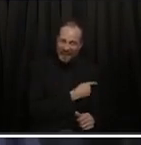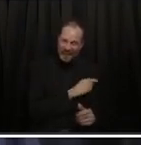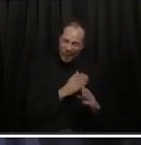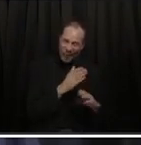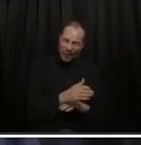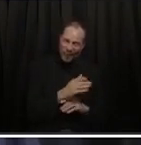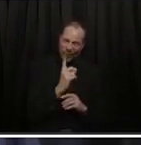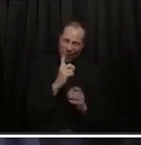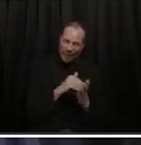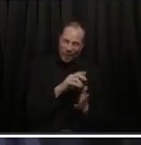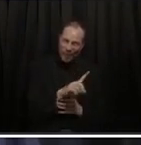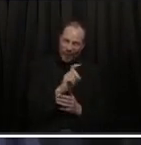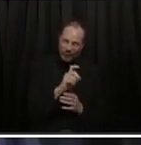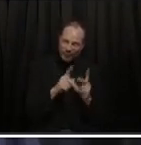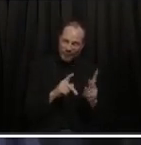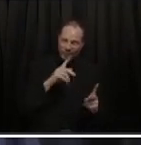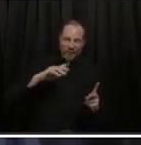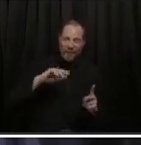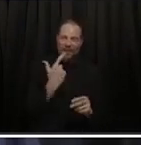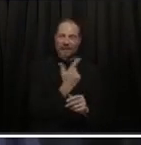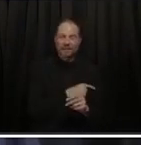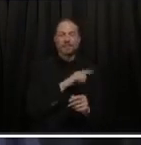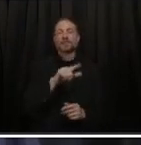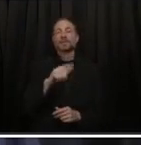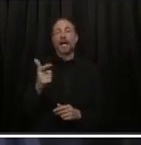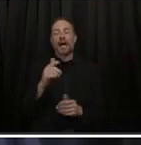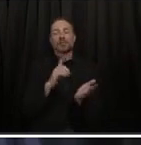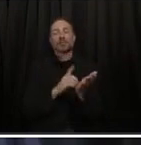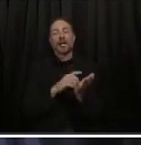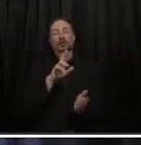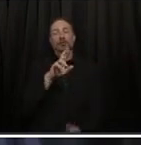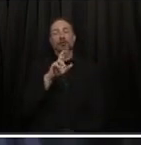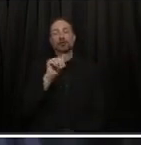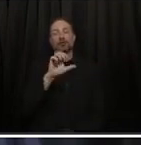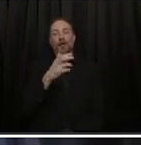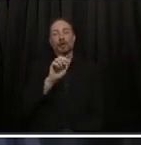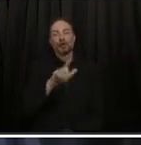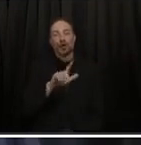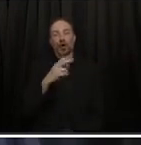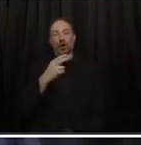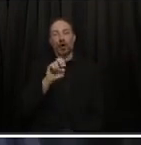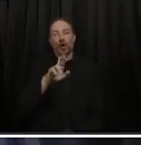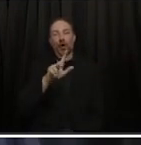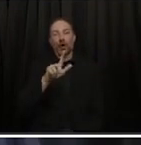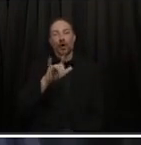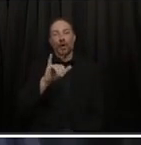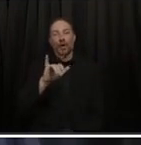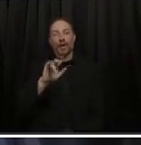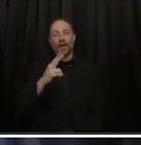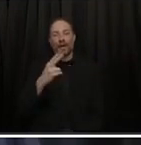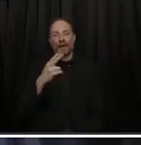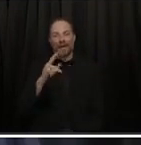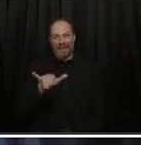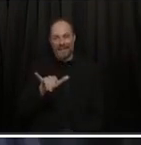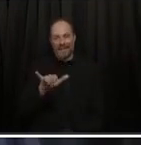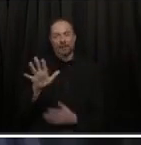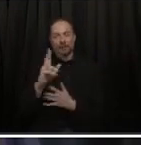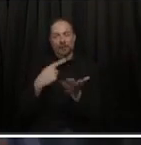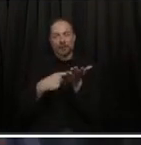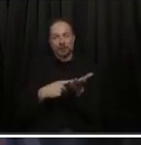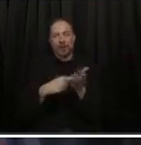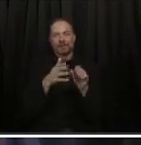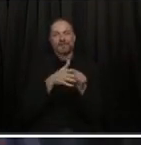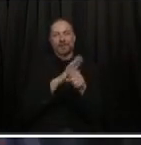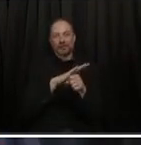are unvaccinated. I'm going to turn it over to Dr. Rachel Herlihy to discuss the Omicron variant.